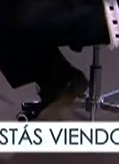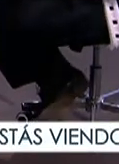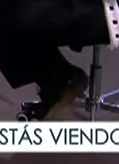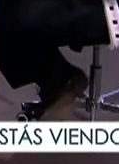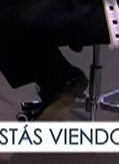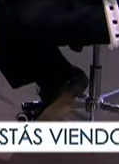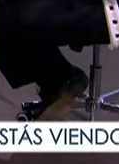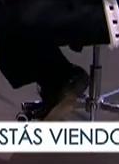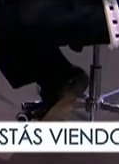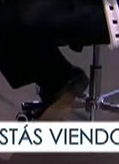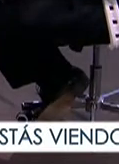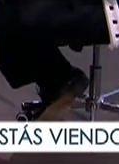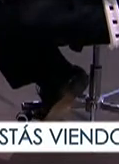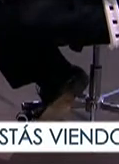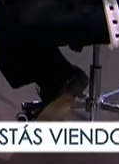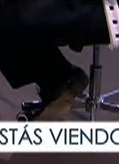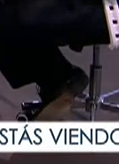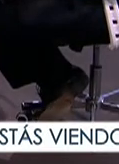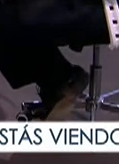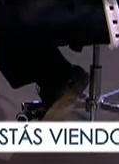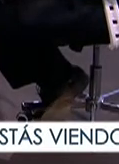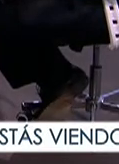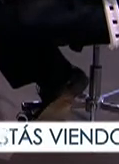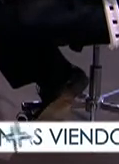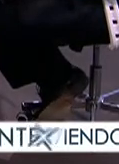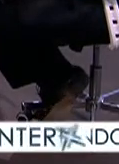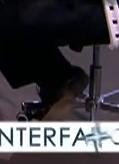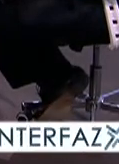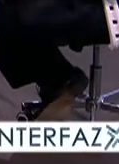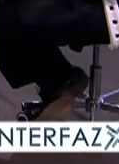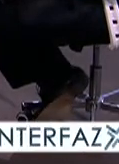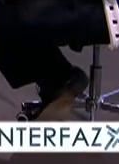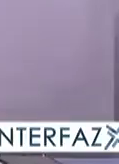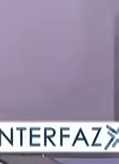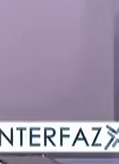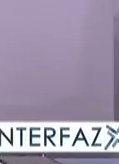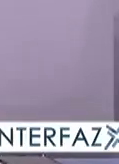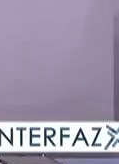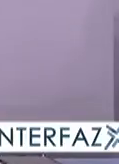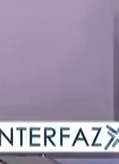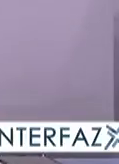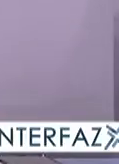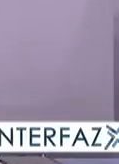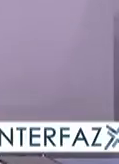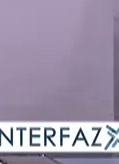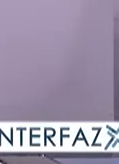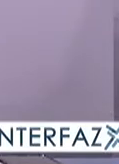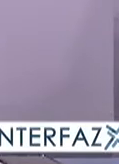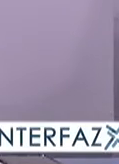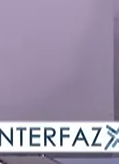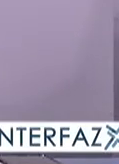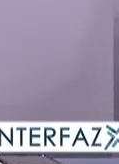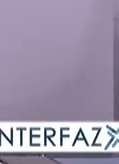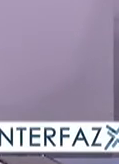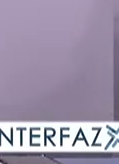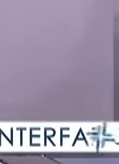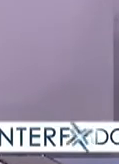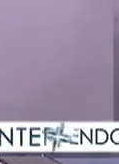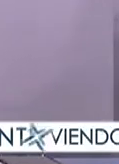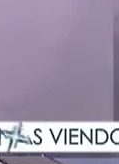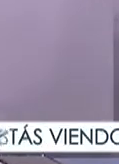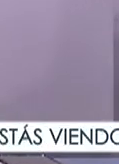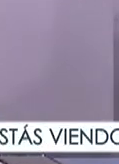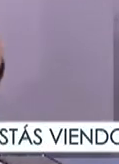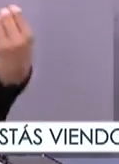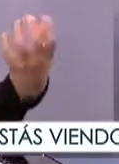bueno, ahora voy a traducir todo esto para finalizar. Muchísimas gracias por haber estado con nosotros. Ellos nos dicen que pues vieron cuando